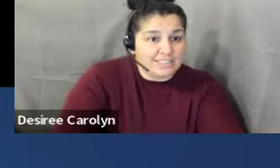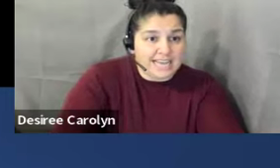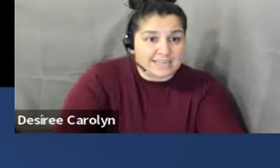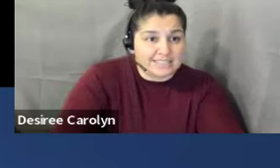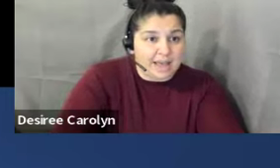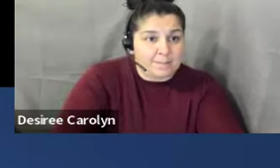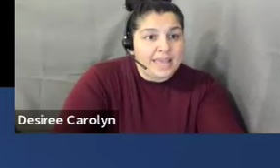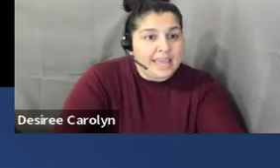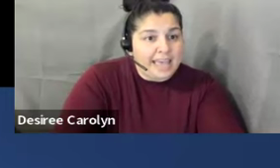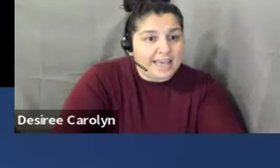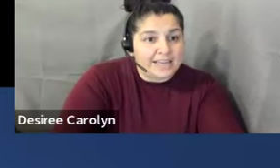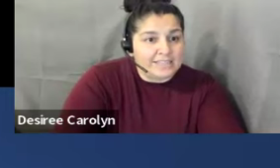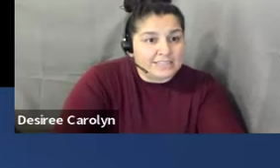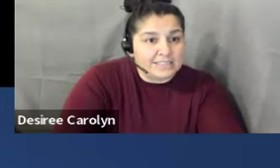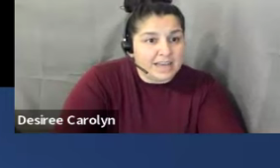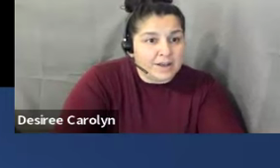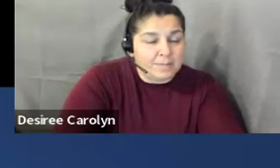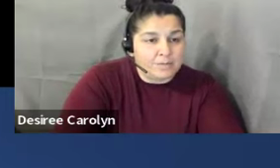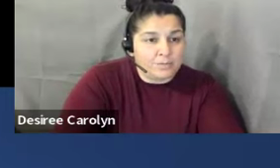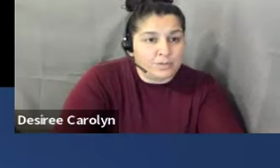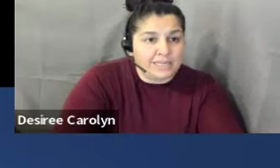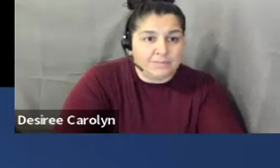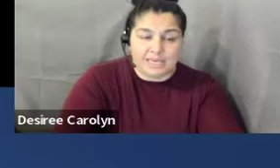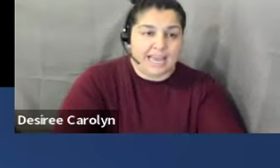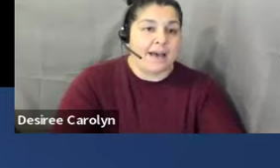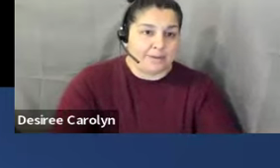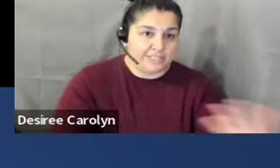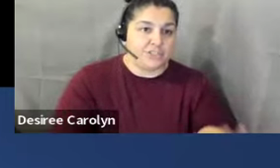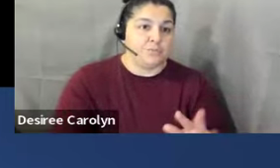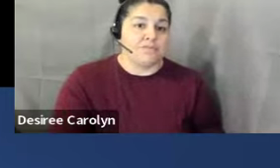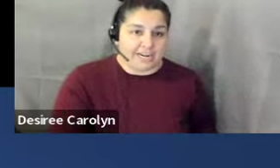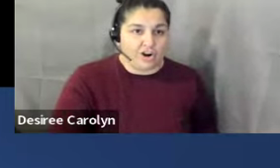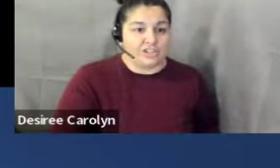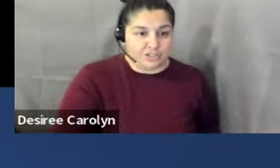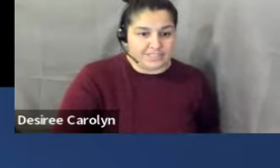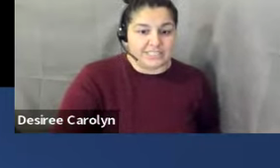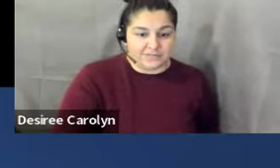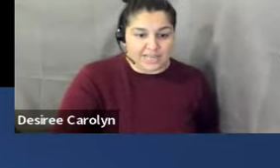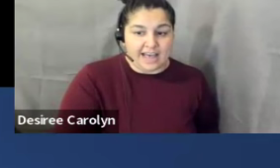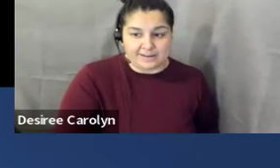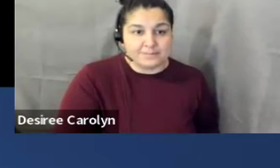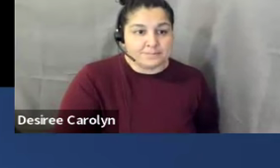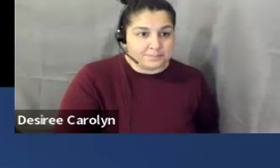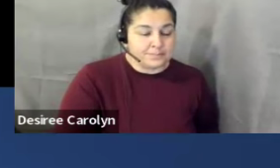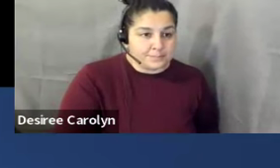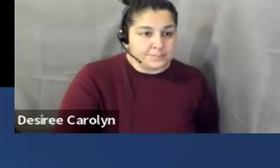please contact them and we'd be happy to provide CART services for